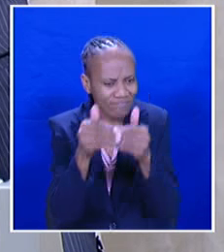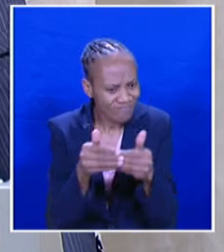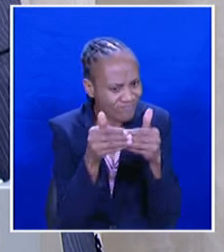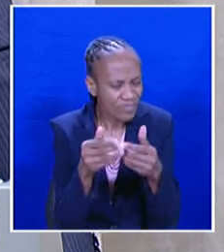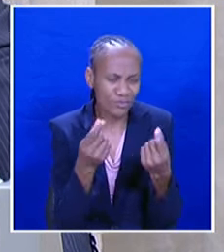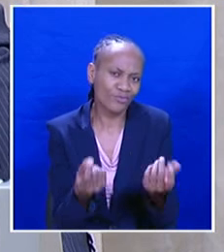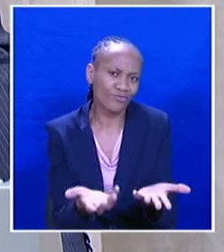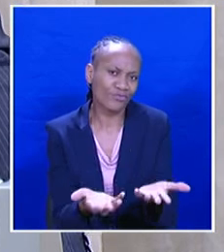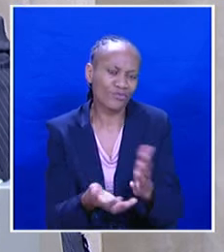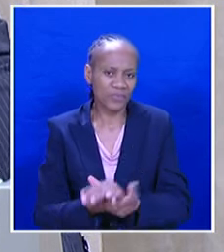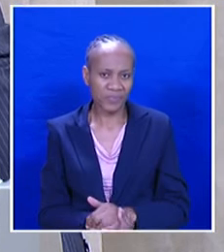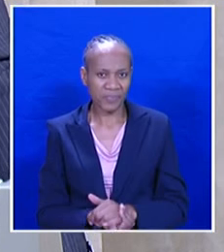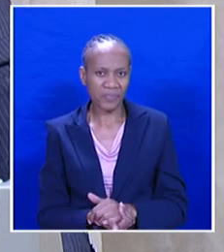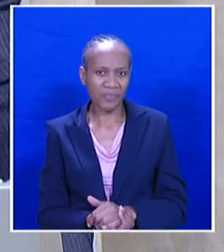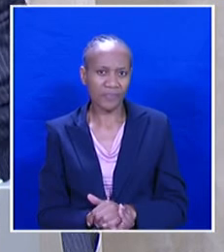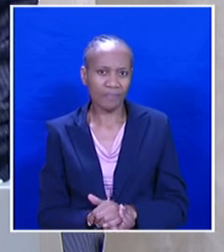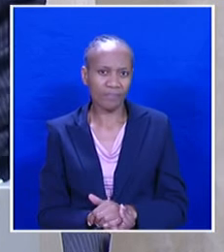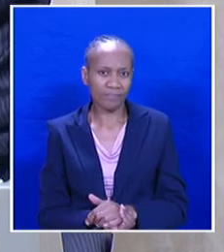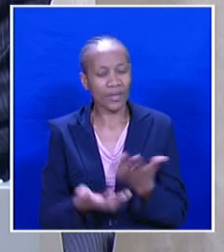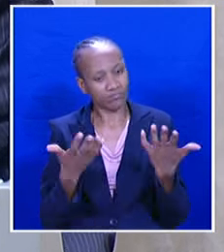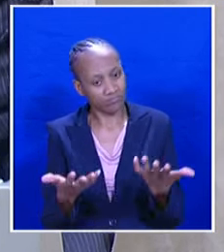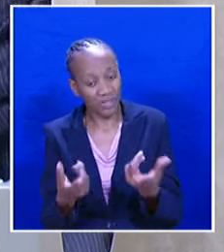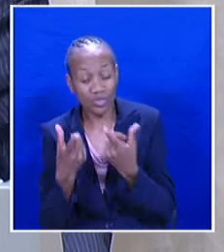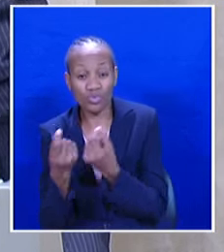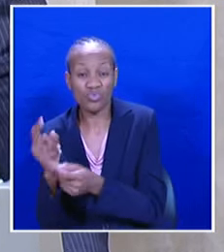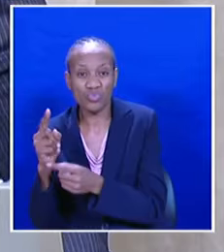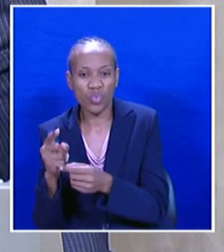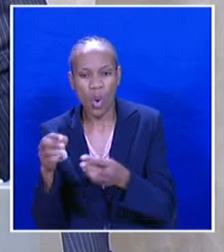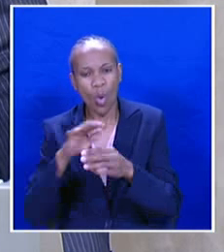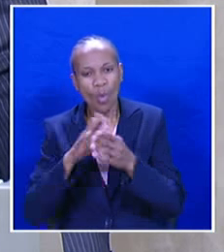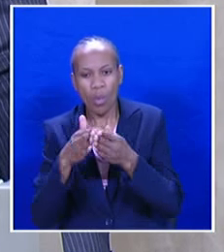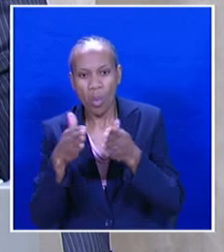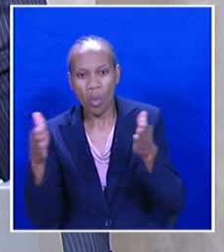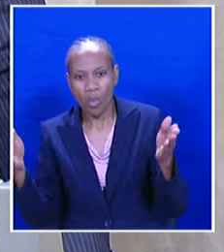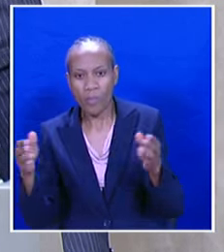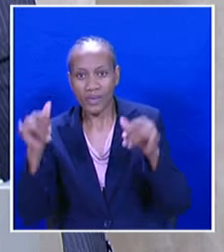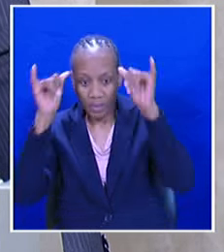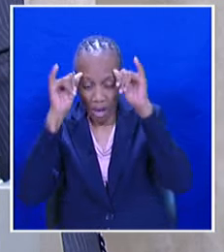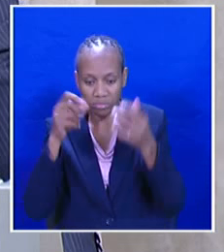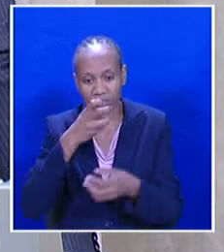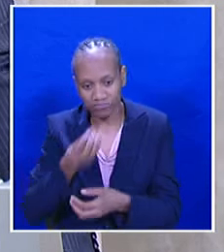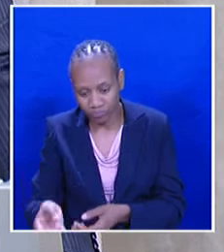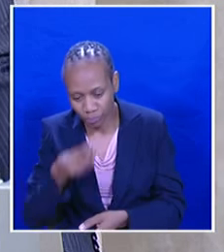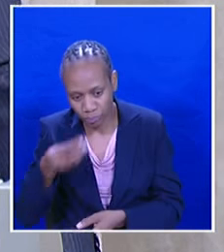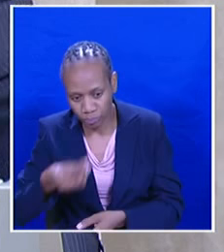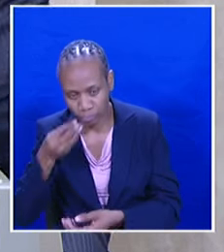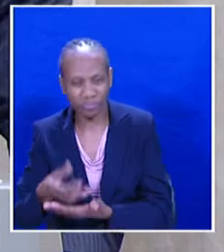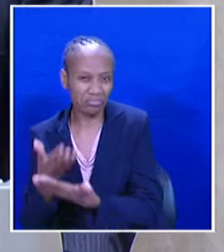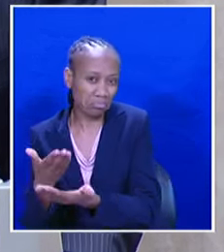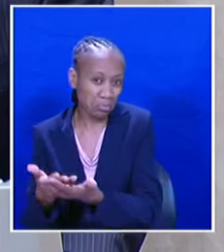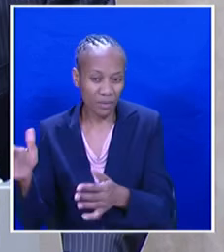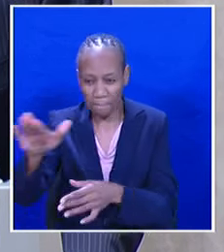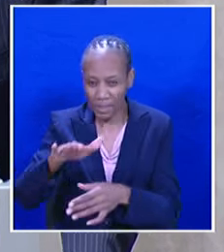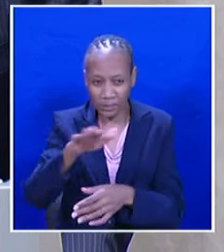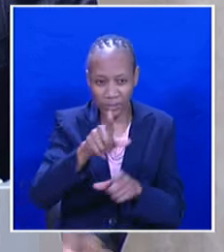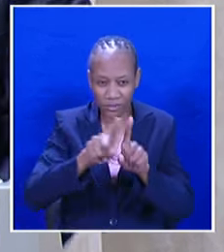invasive alien plants. It creates better pastures for grazing in a number of parts of our country. And through